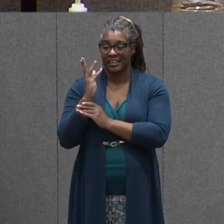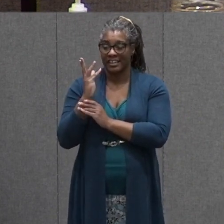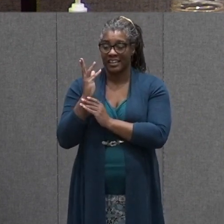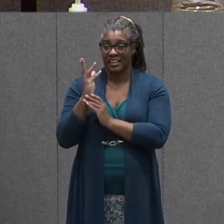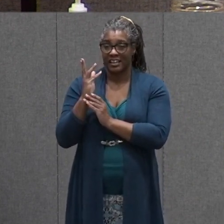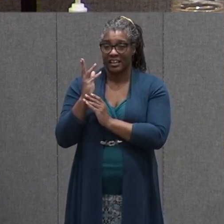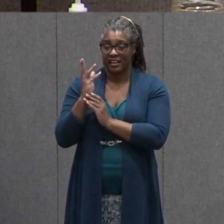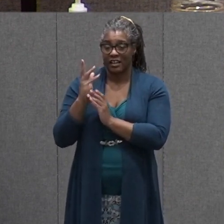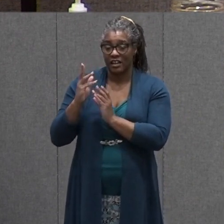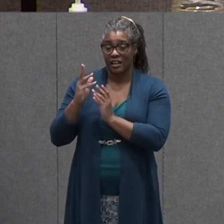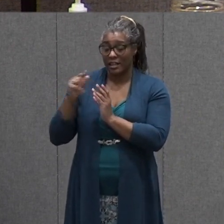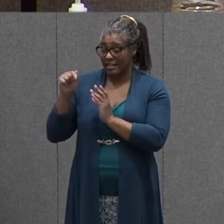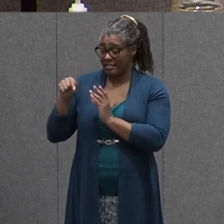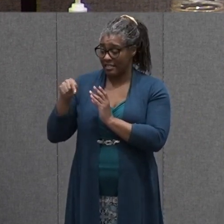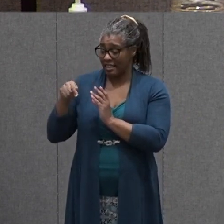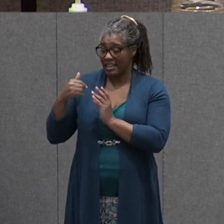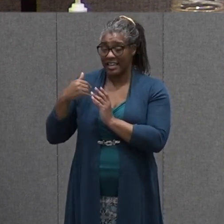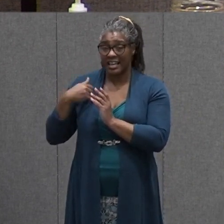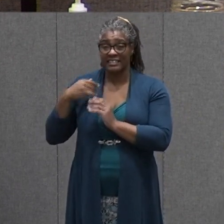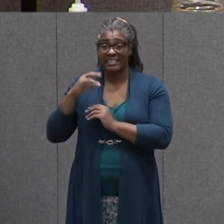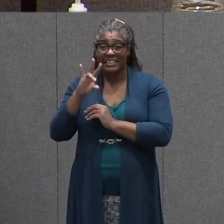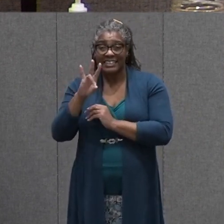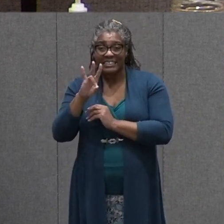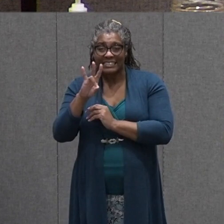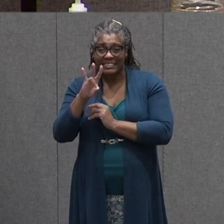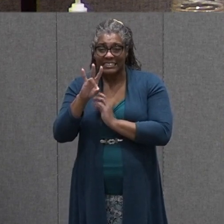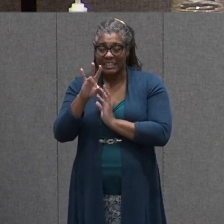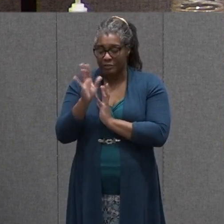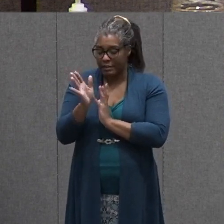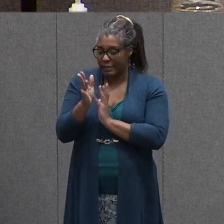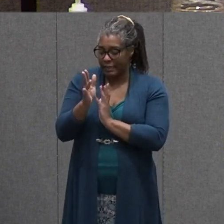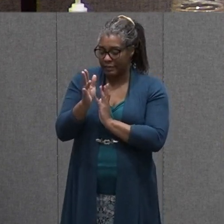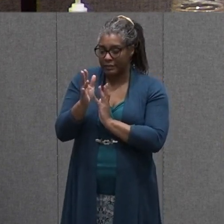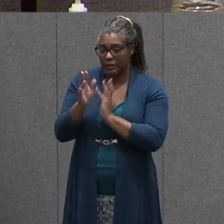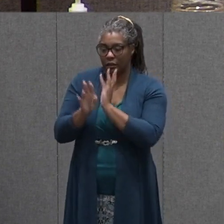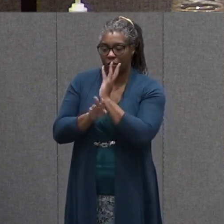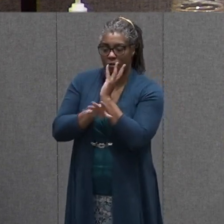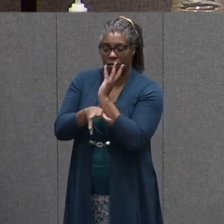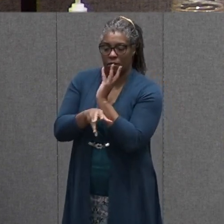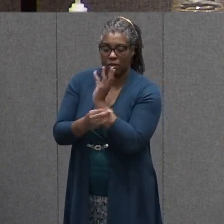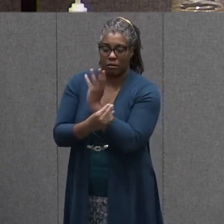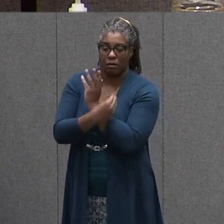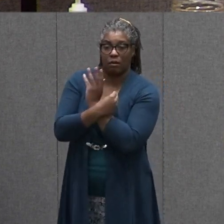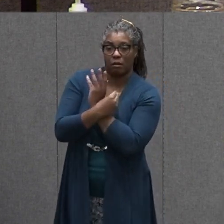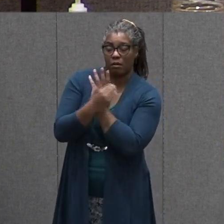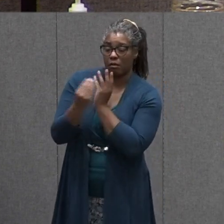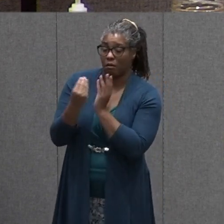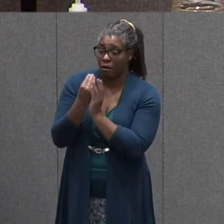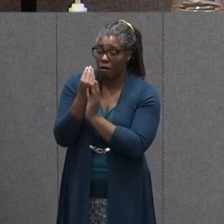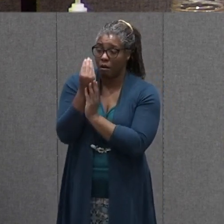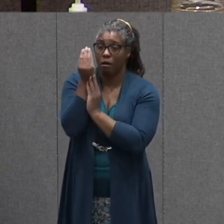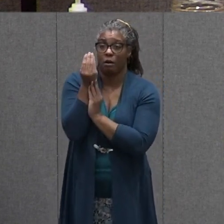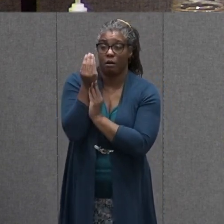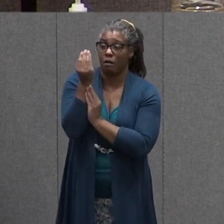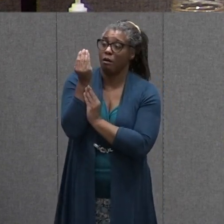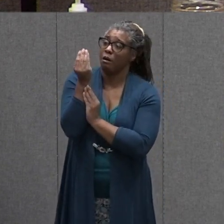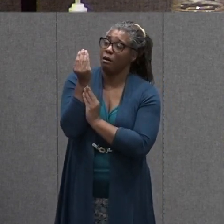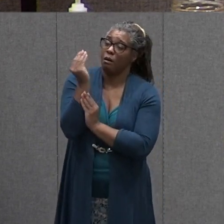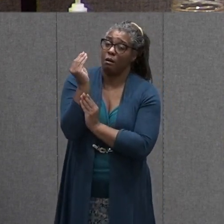an awesome book. This is by the same author, and his name is Eric Carle. And he wrote